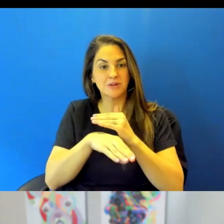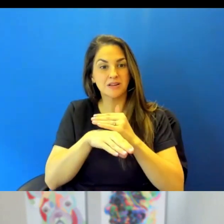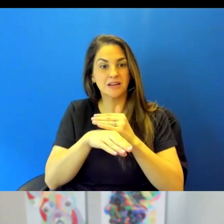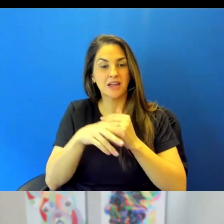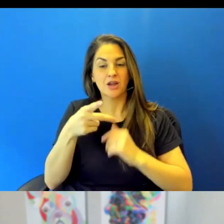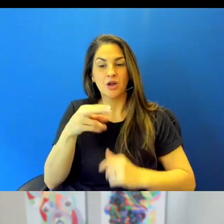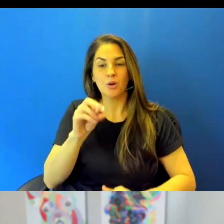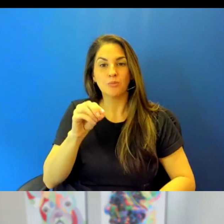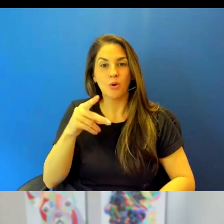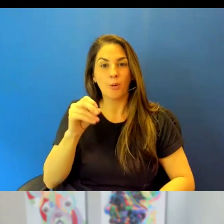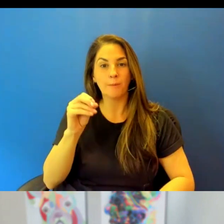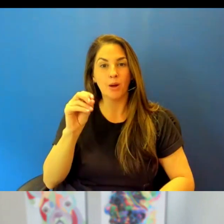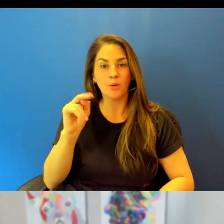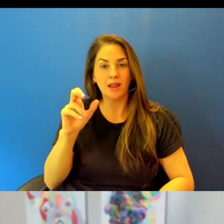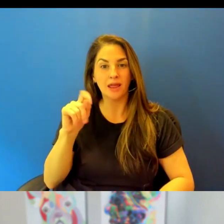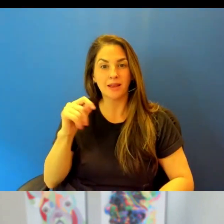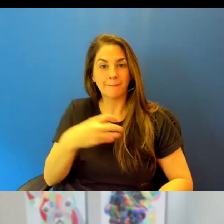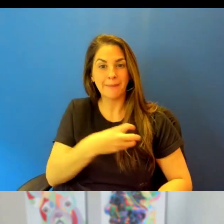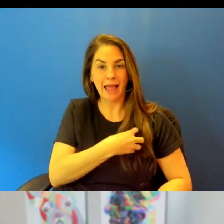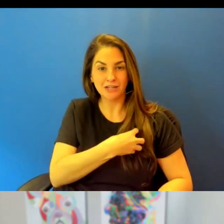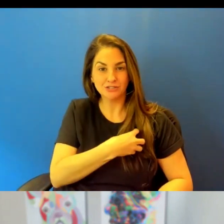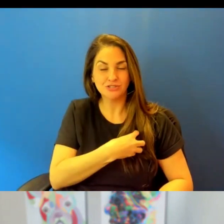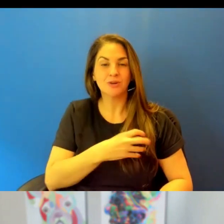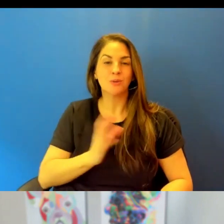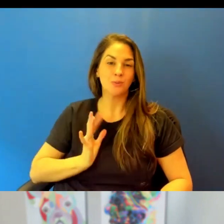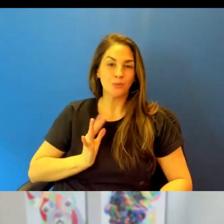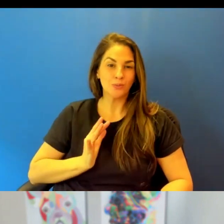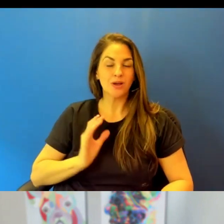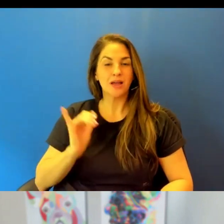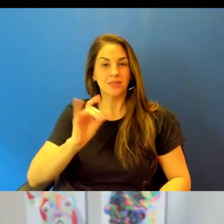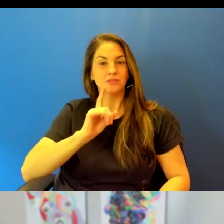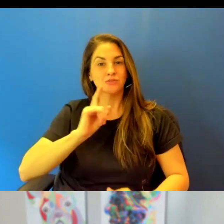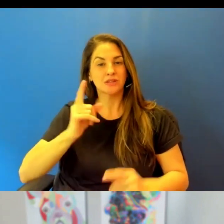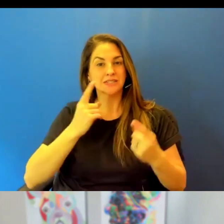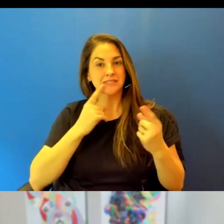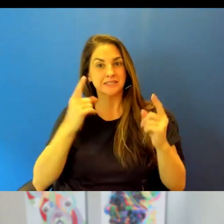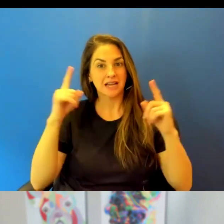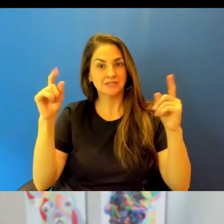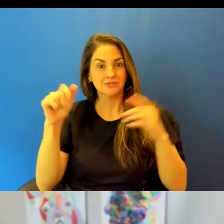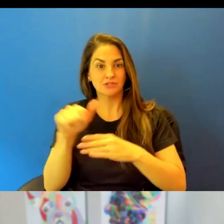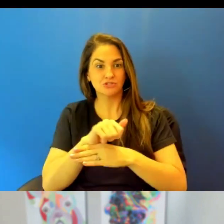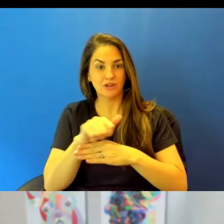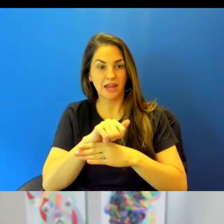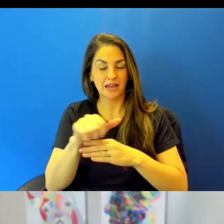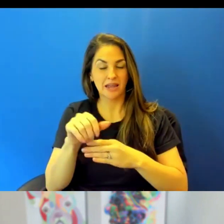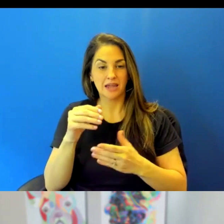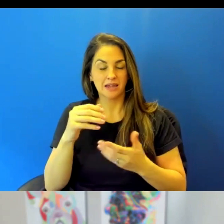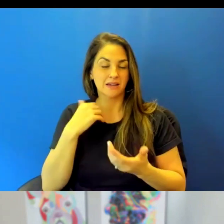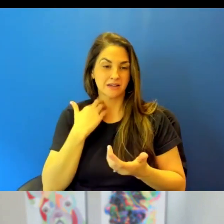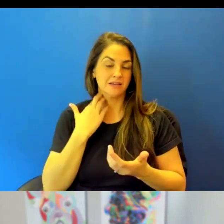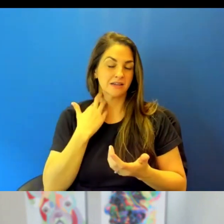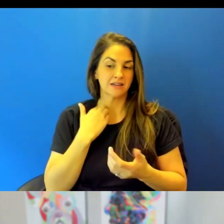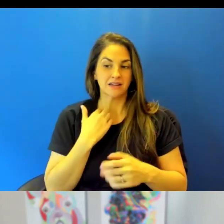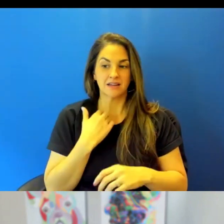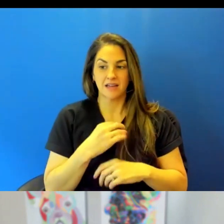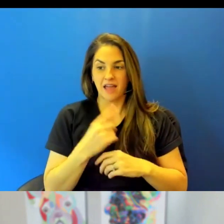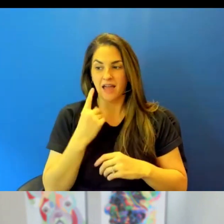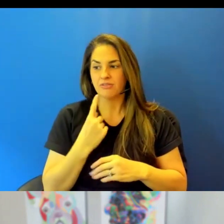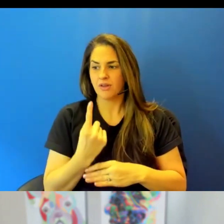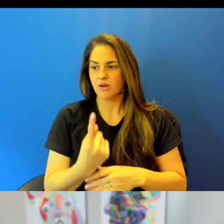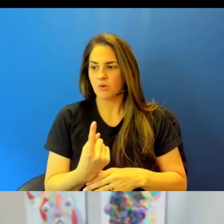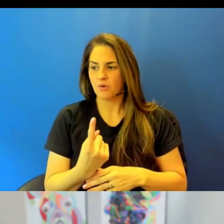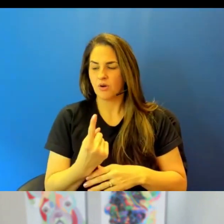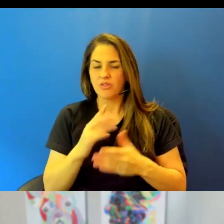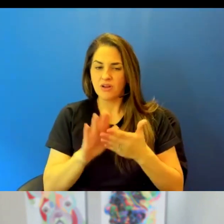proponent badge. That's been a really successful training module. One, I think the colleges